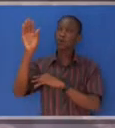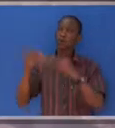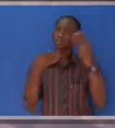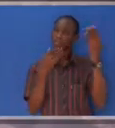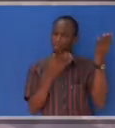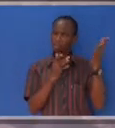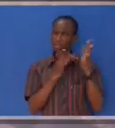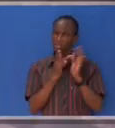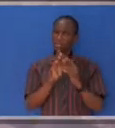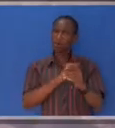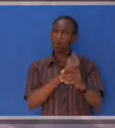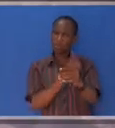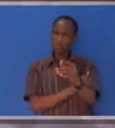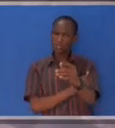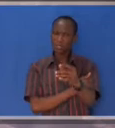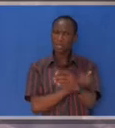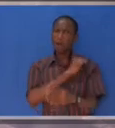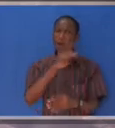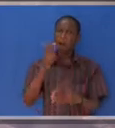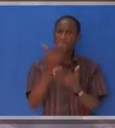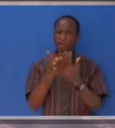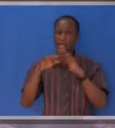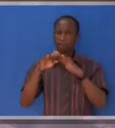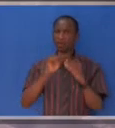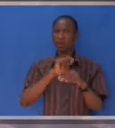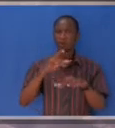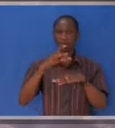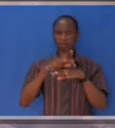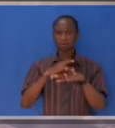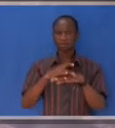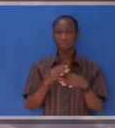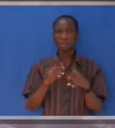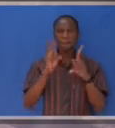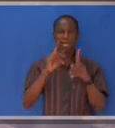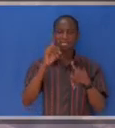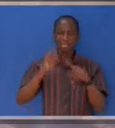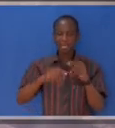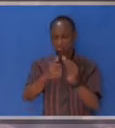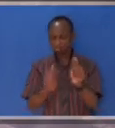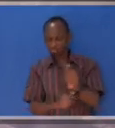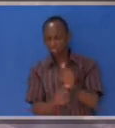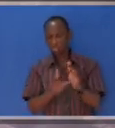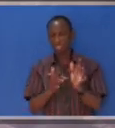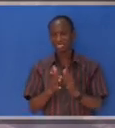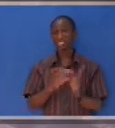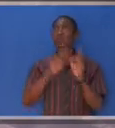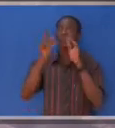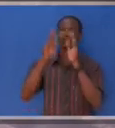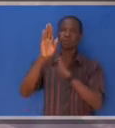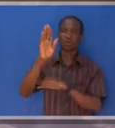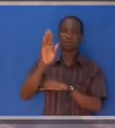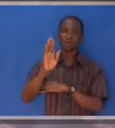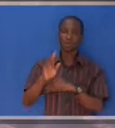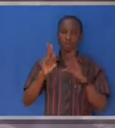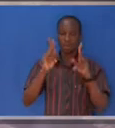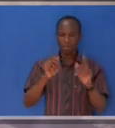ma Jesus enji wu wuntumi insan Jesus ho enko yankopon ho Jesus wo nam Jesus